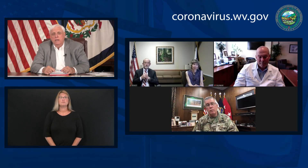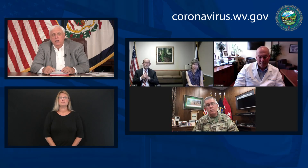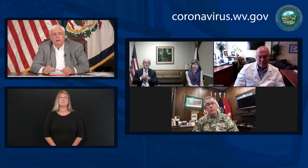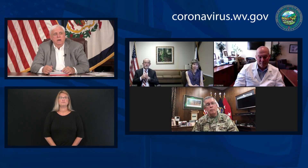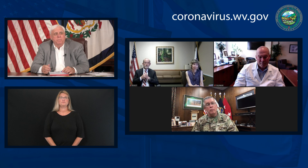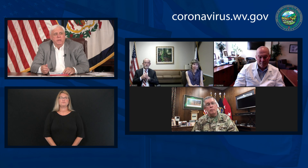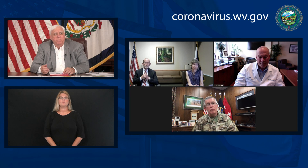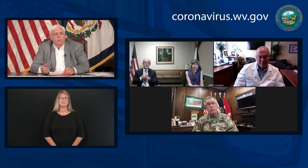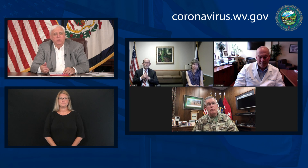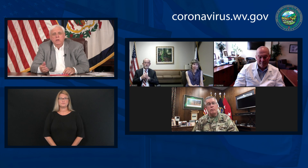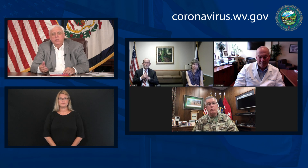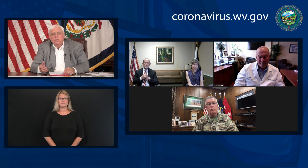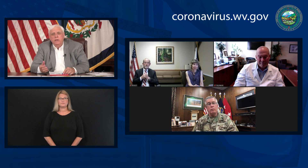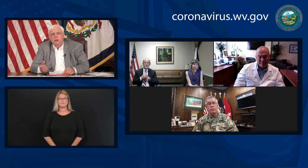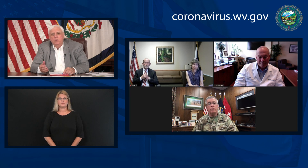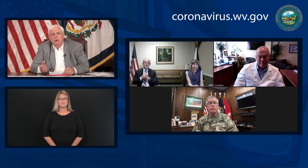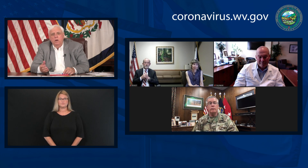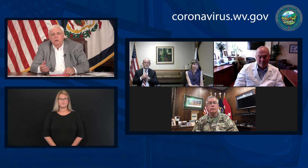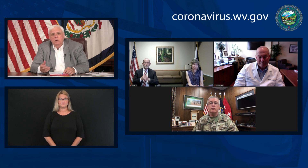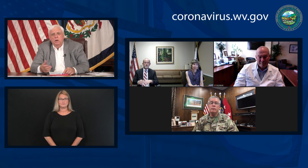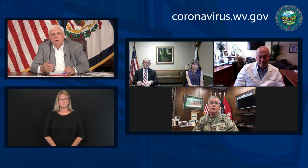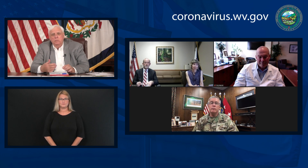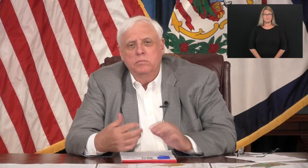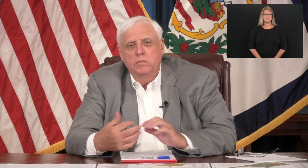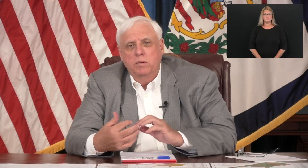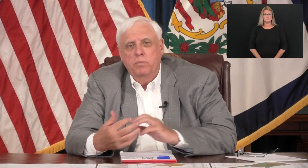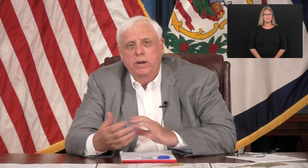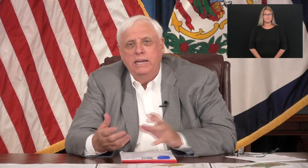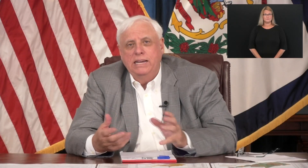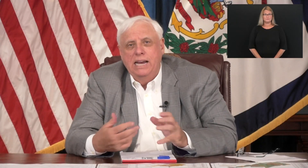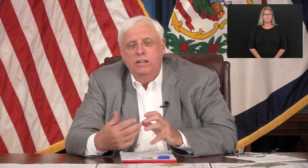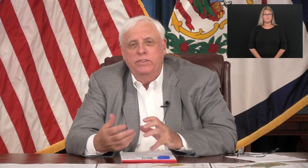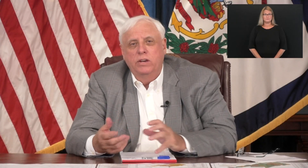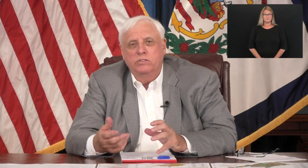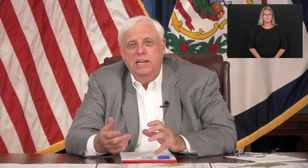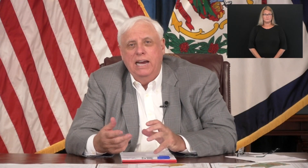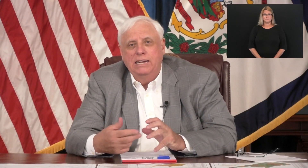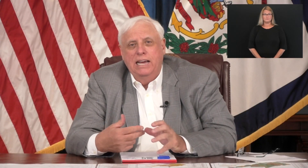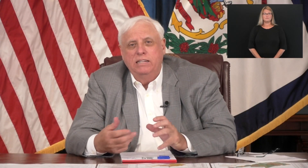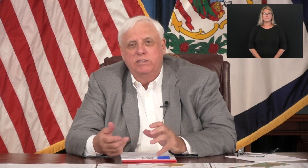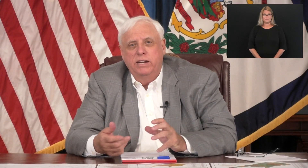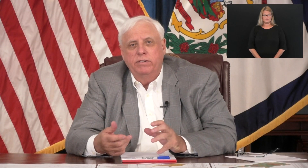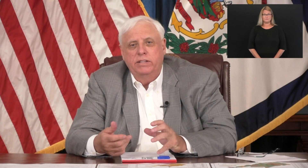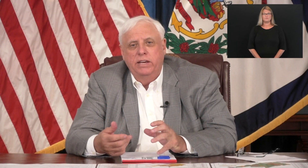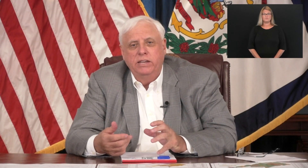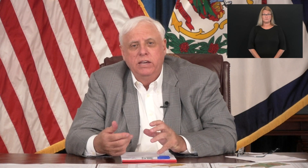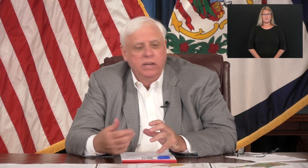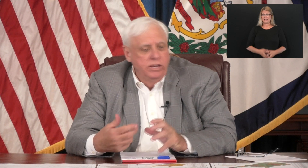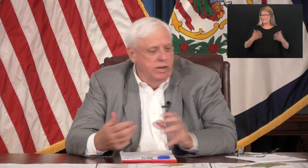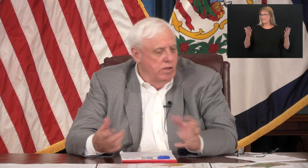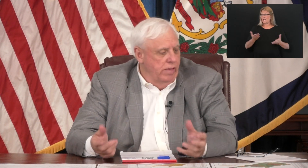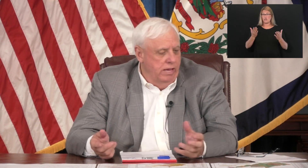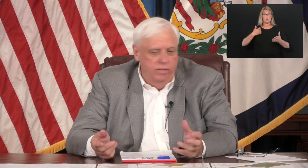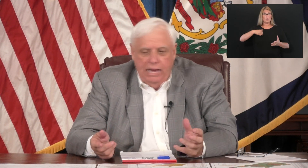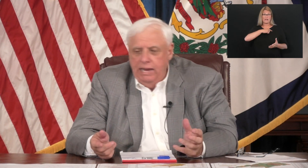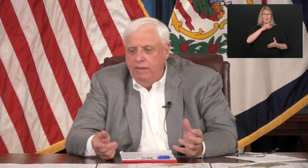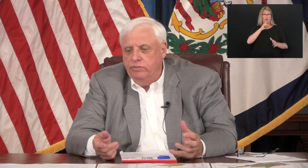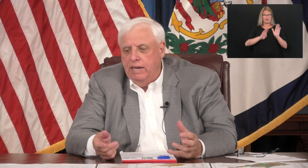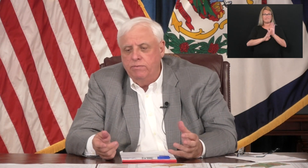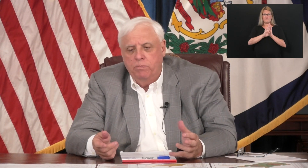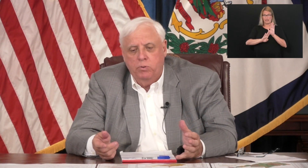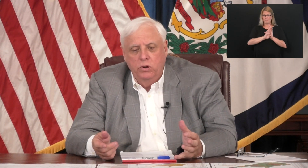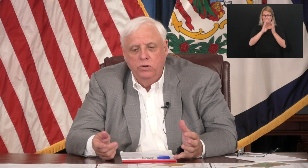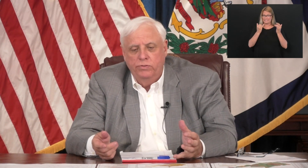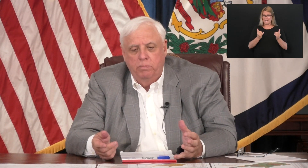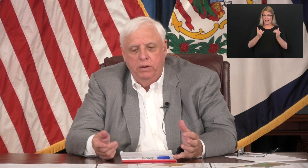Charles, our people, you know, are bringing out those guidelines and everything. You know,